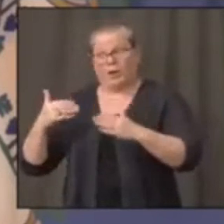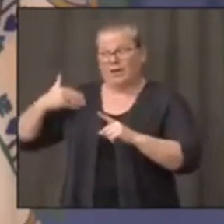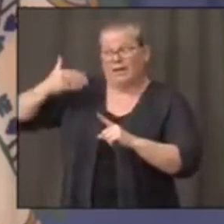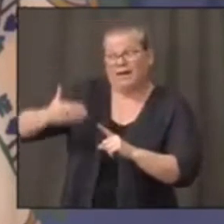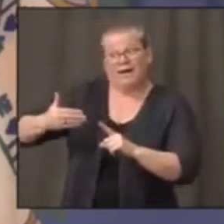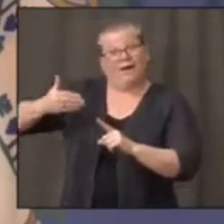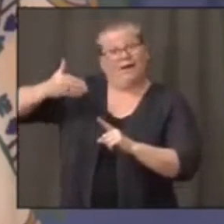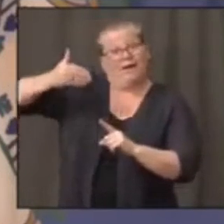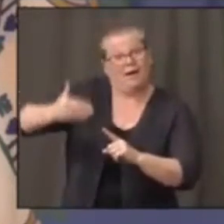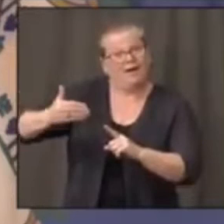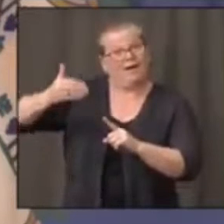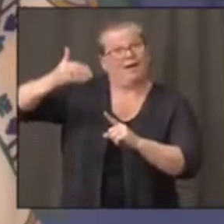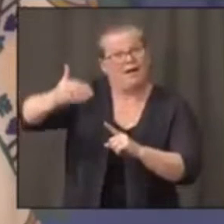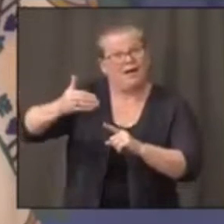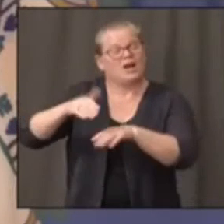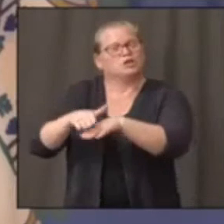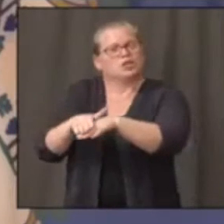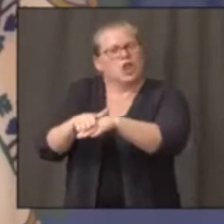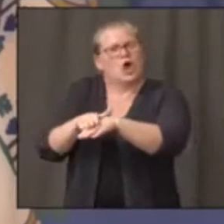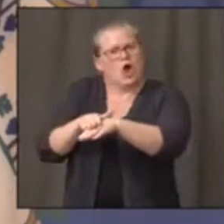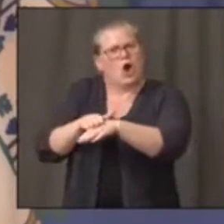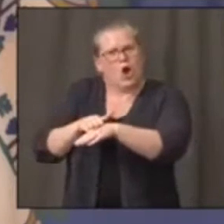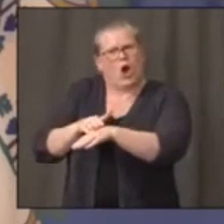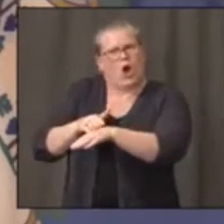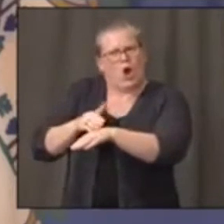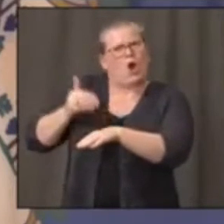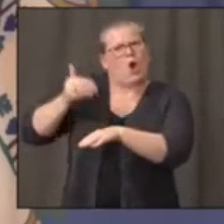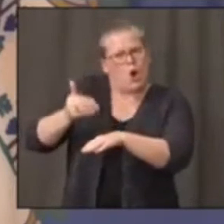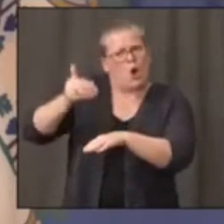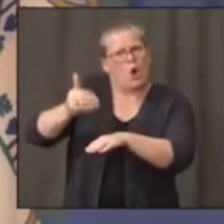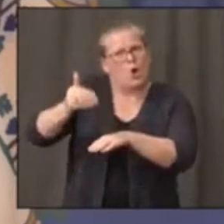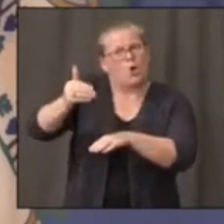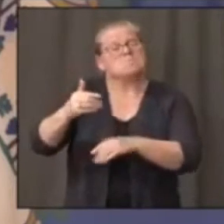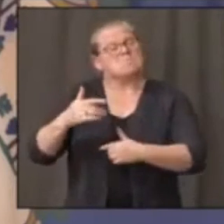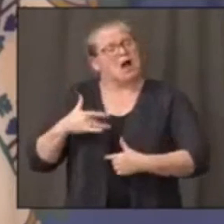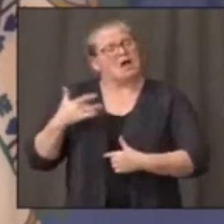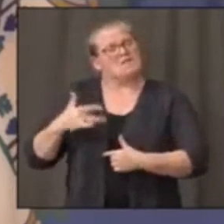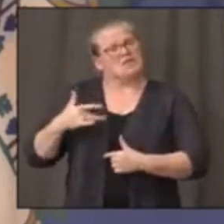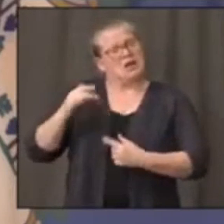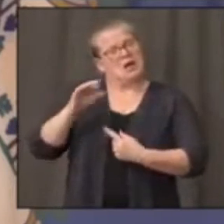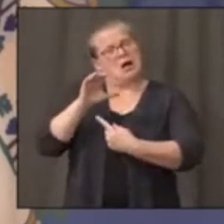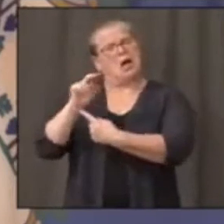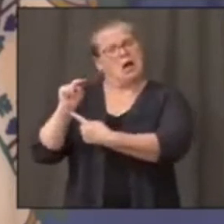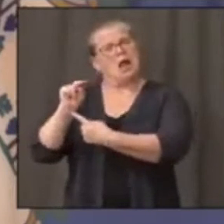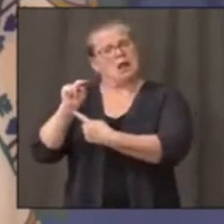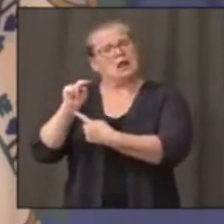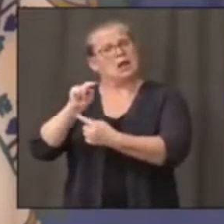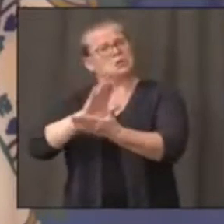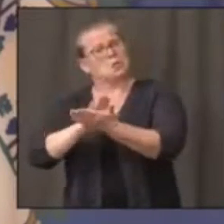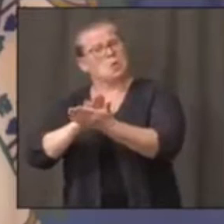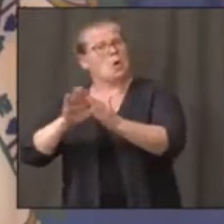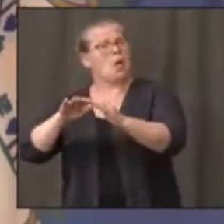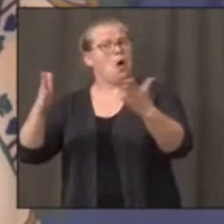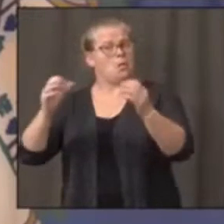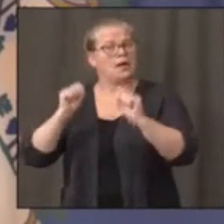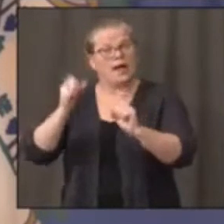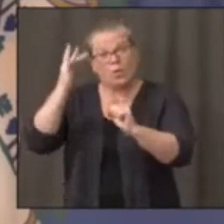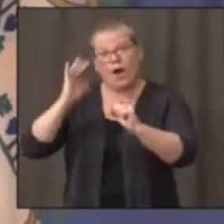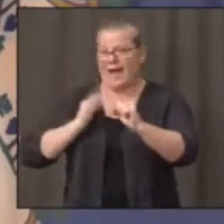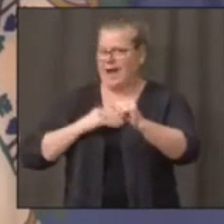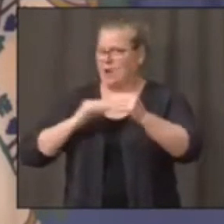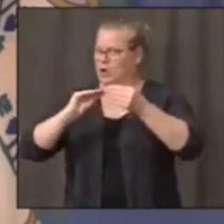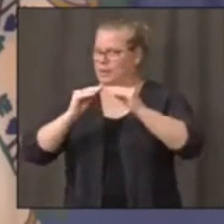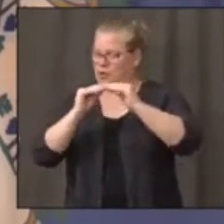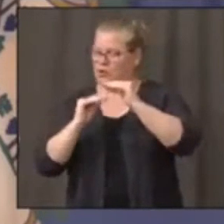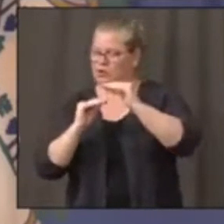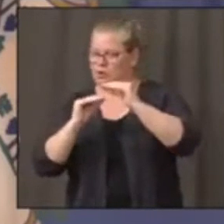we still are under 1%, barely under 1%, under 1%. And I'm going to do everything I can to give you the confidence